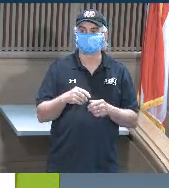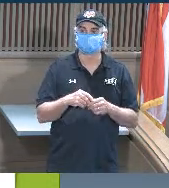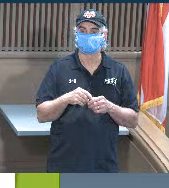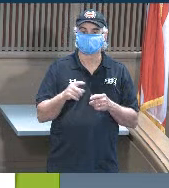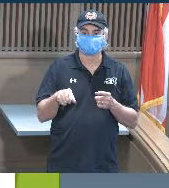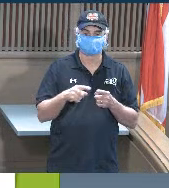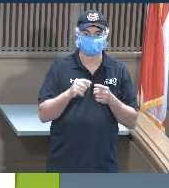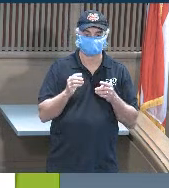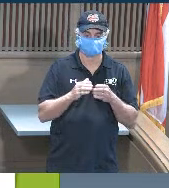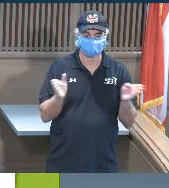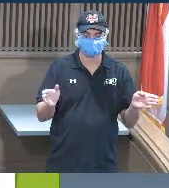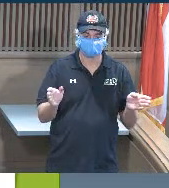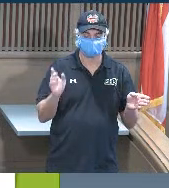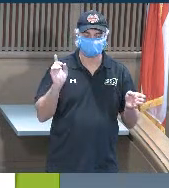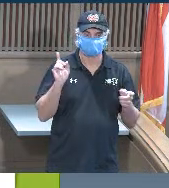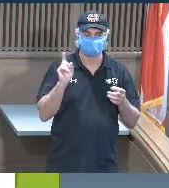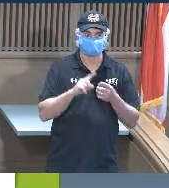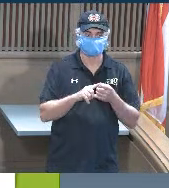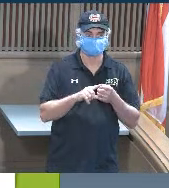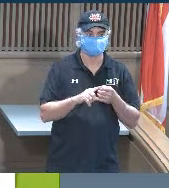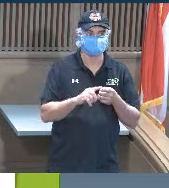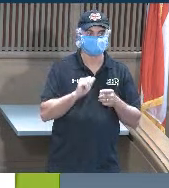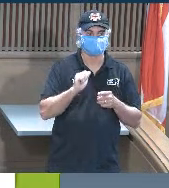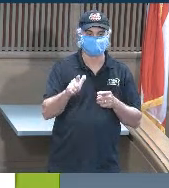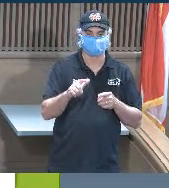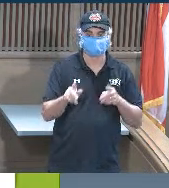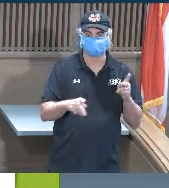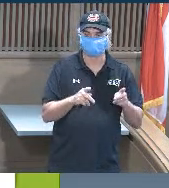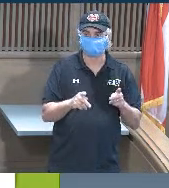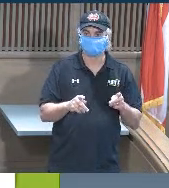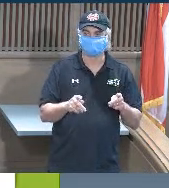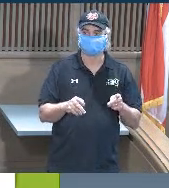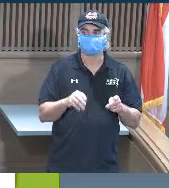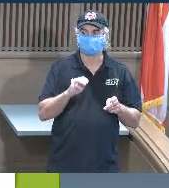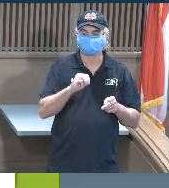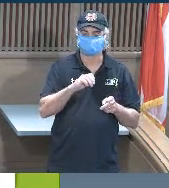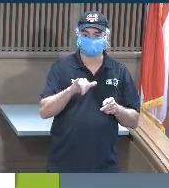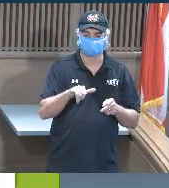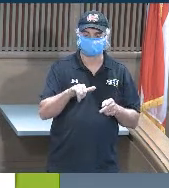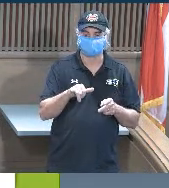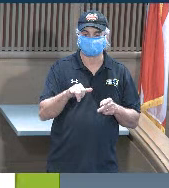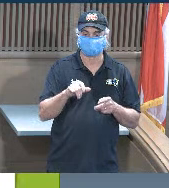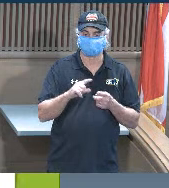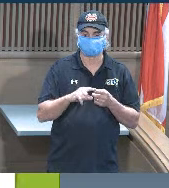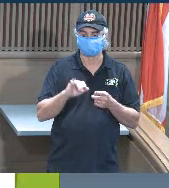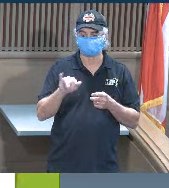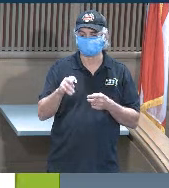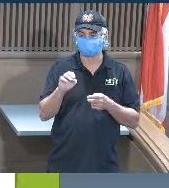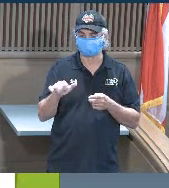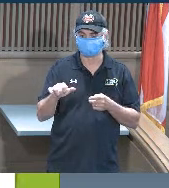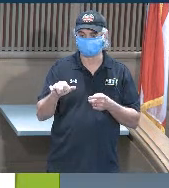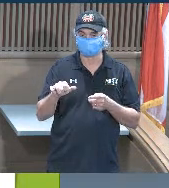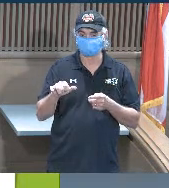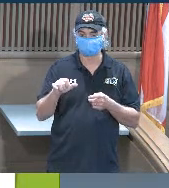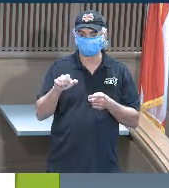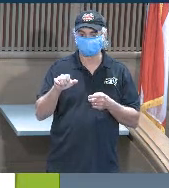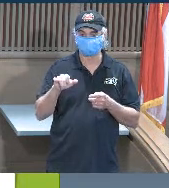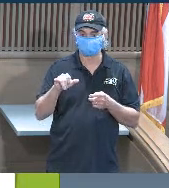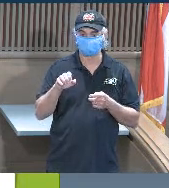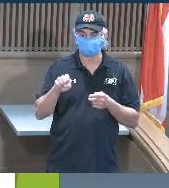an increase of only 2.1% from May 31st to June 30th. It was